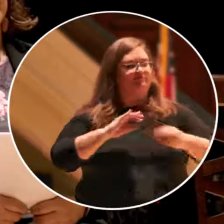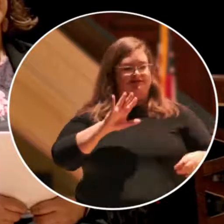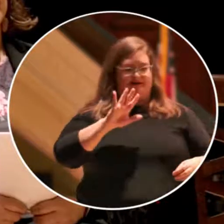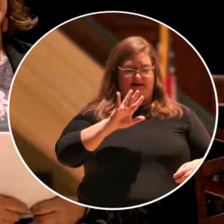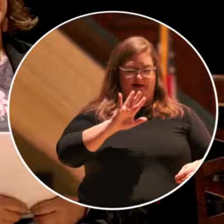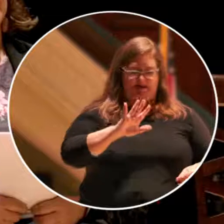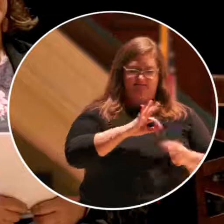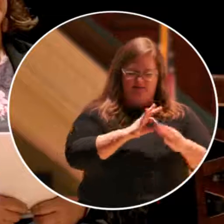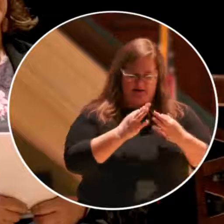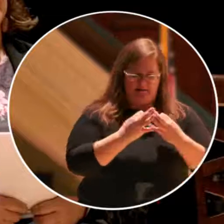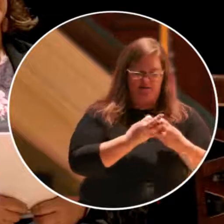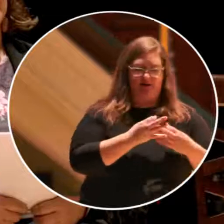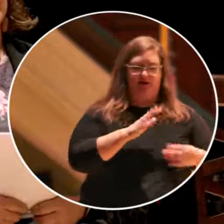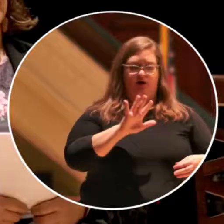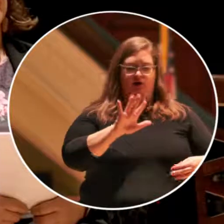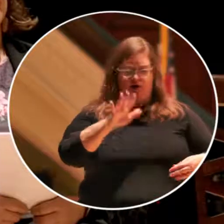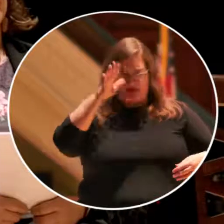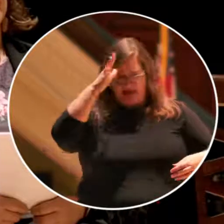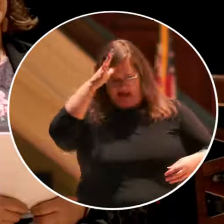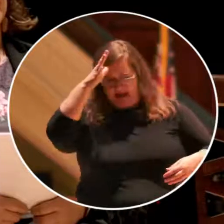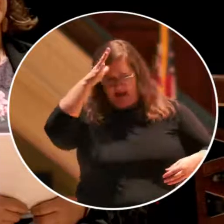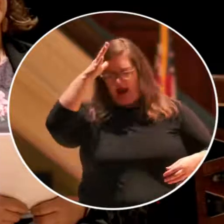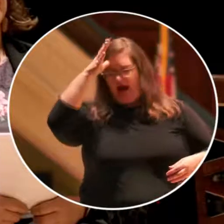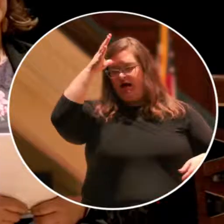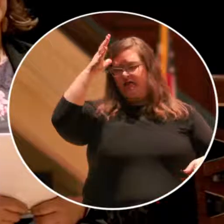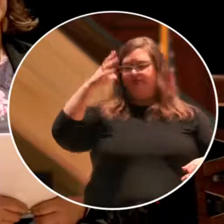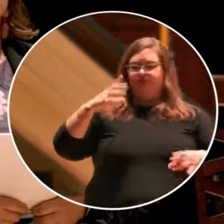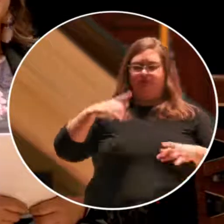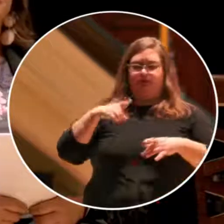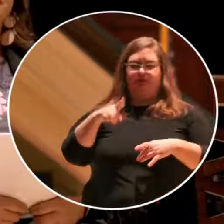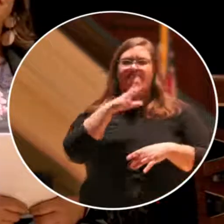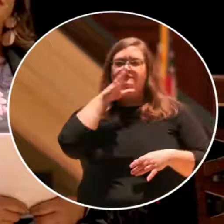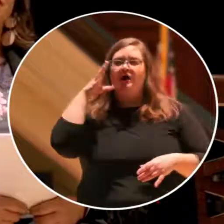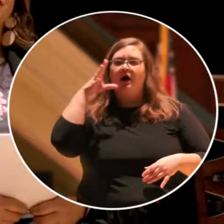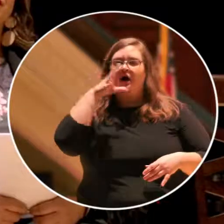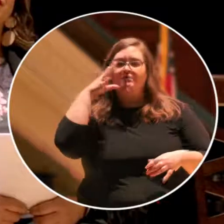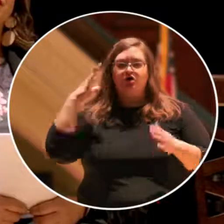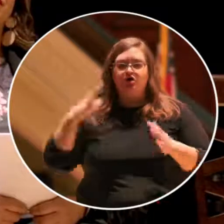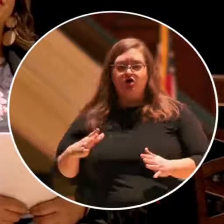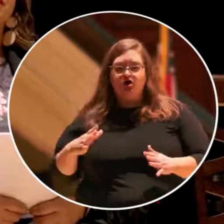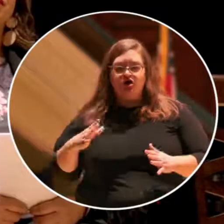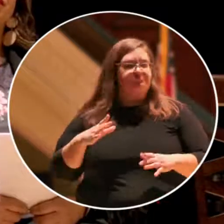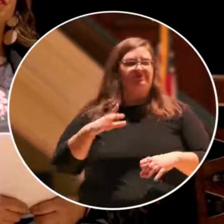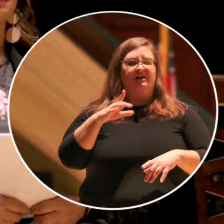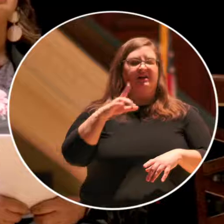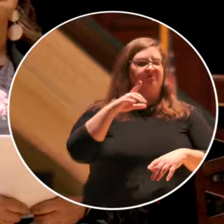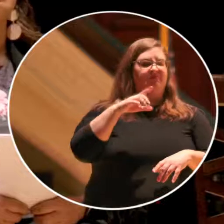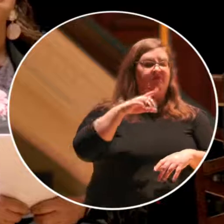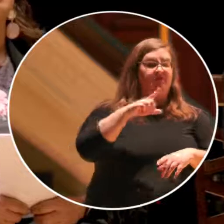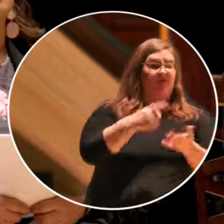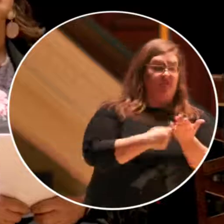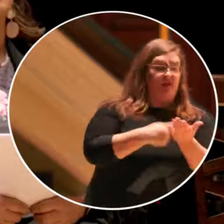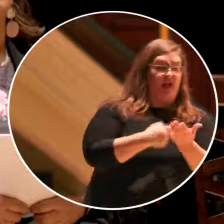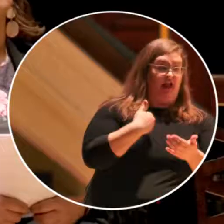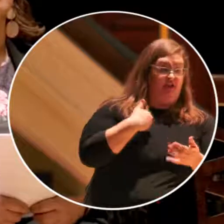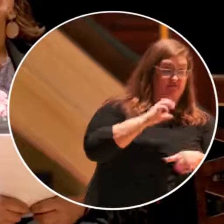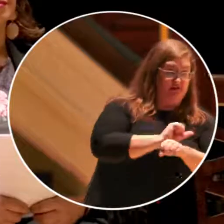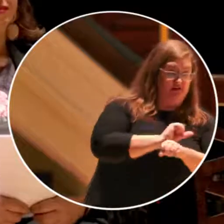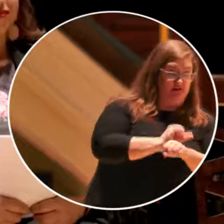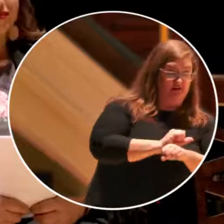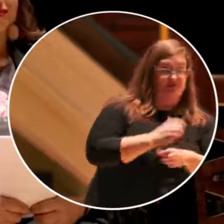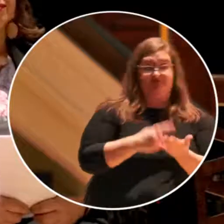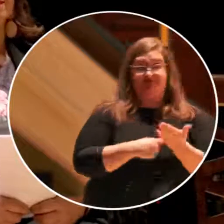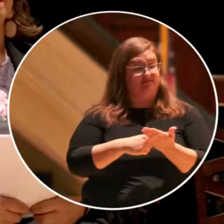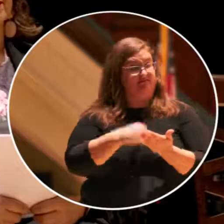as her father's life as a tenant farmer meant constant moves and unemployment. No wonder she